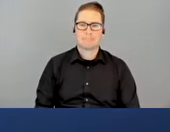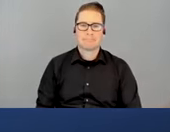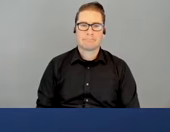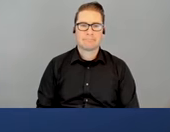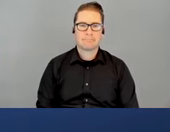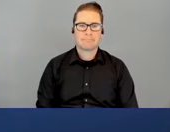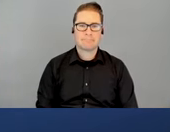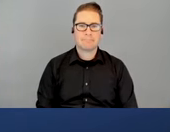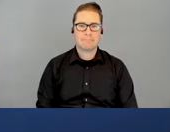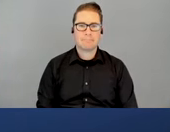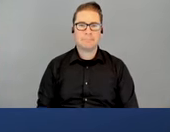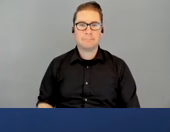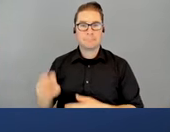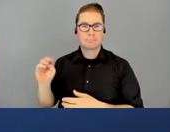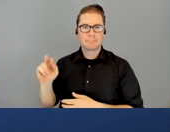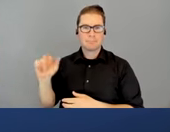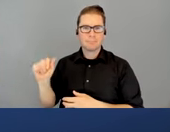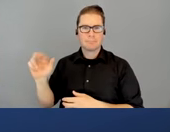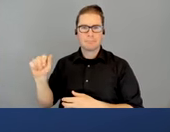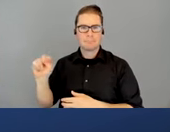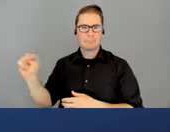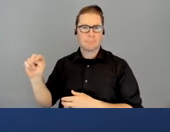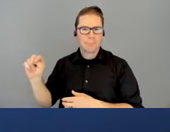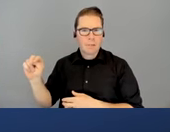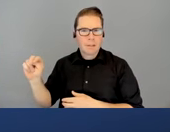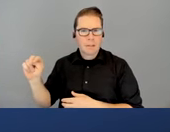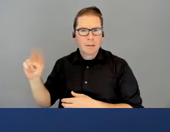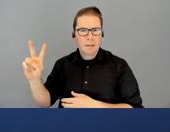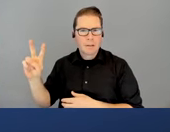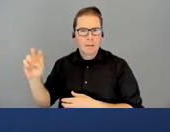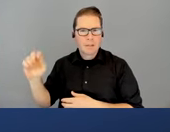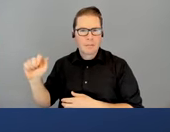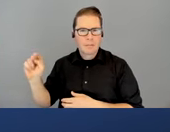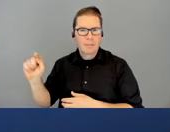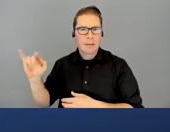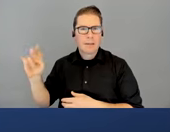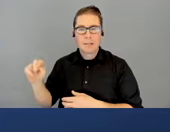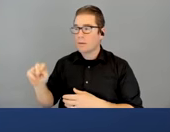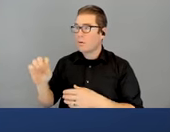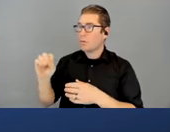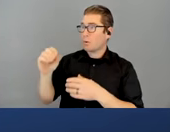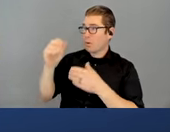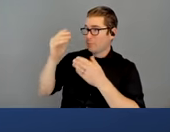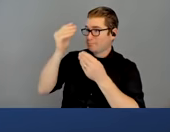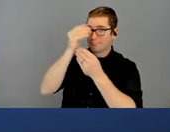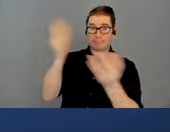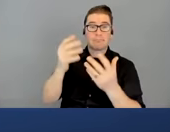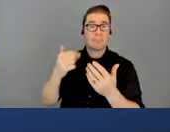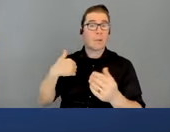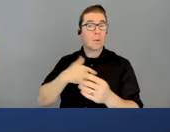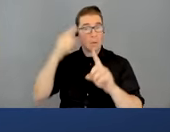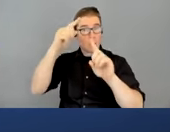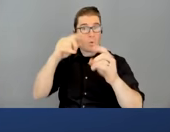Okay, very quickly, our goal for today to present some basic information related to creating a